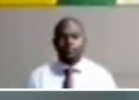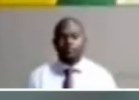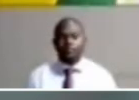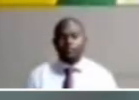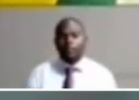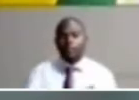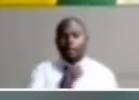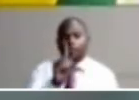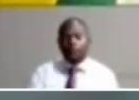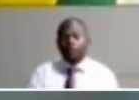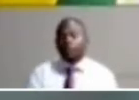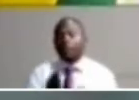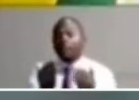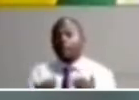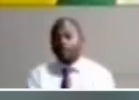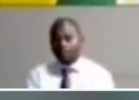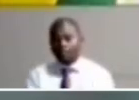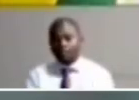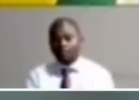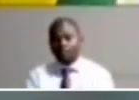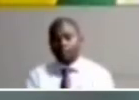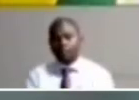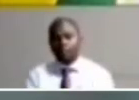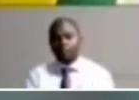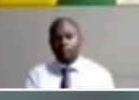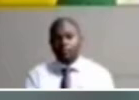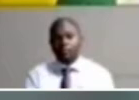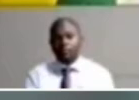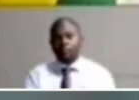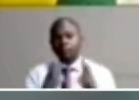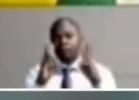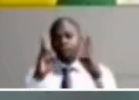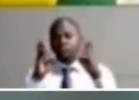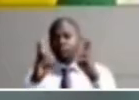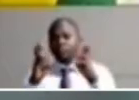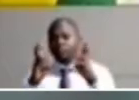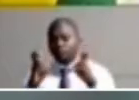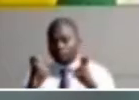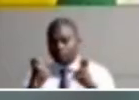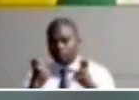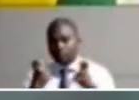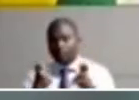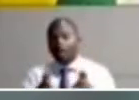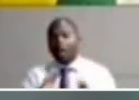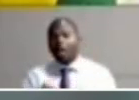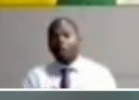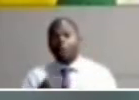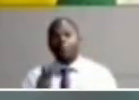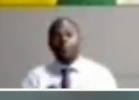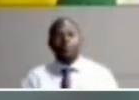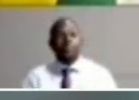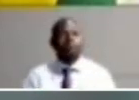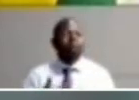The question, however, is, in quotes, did our people listen?